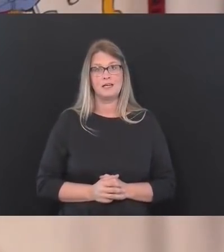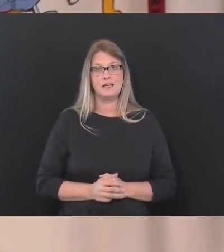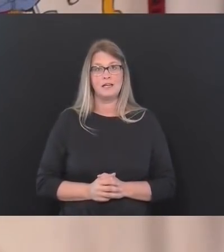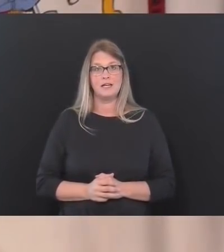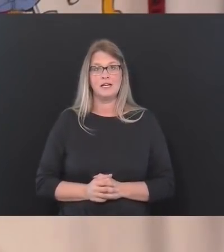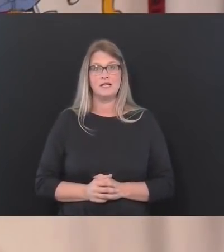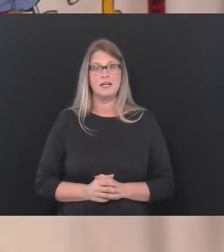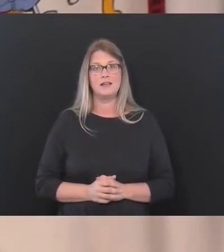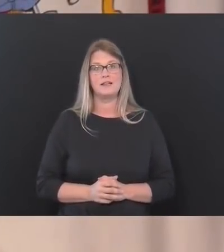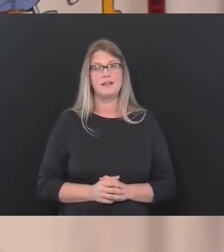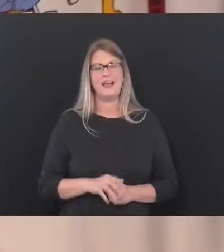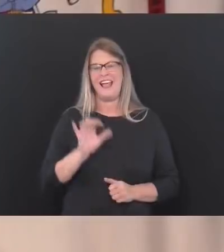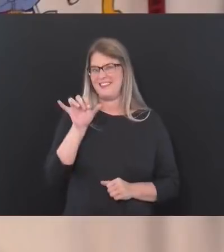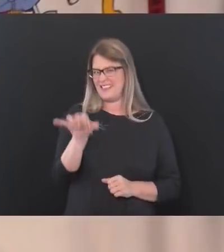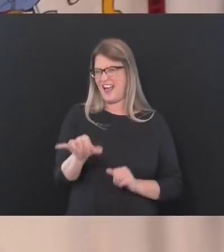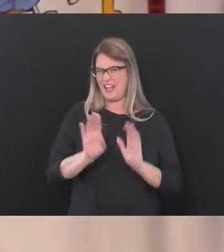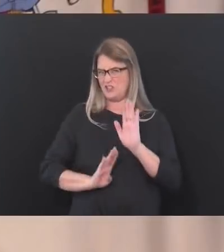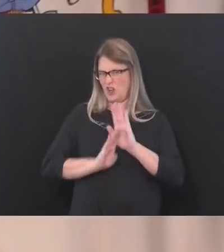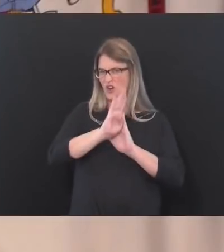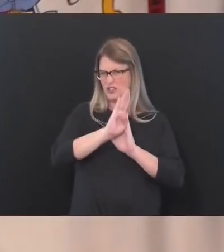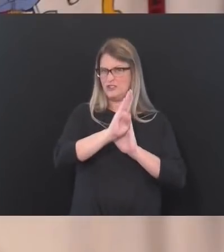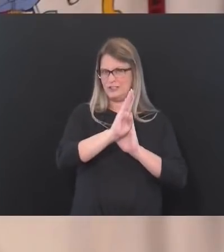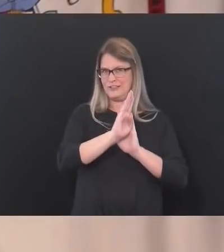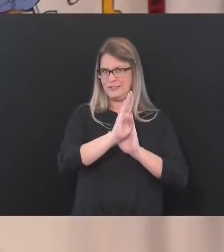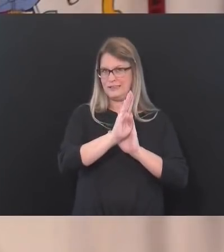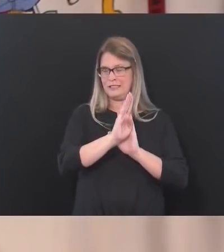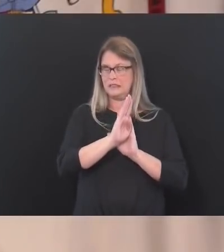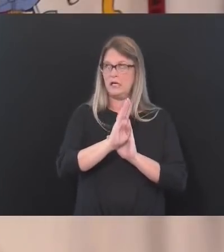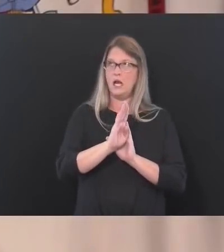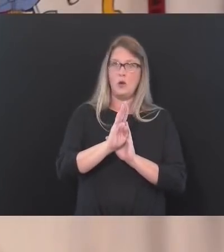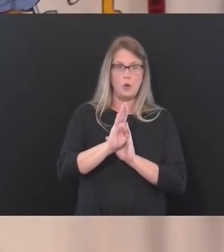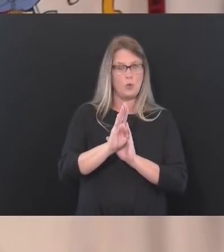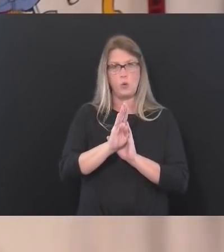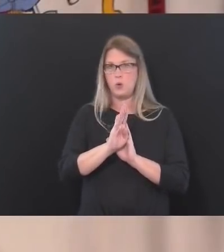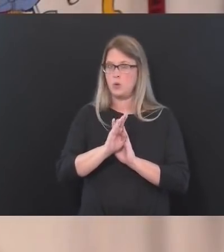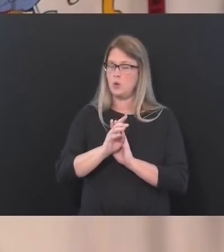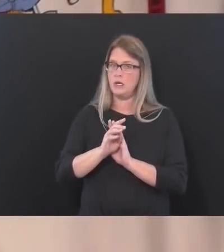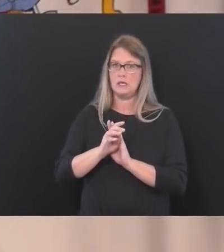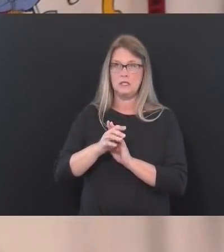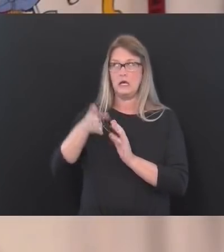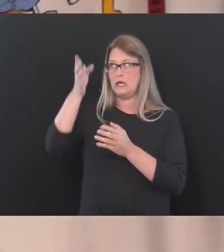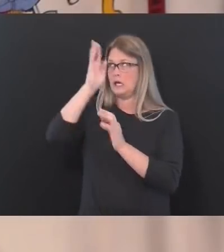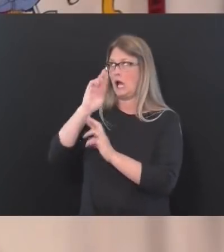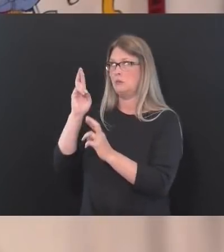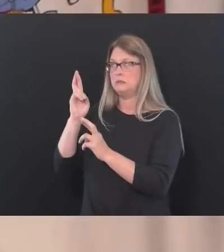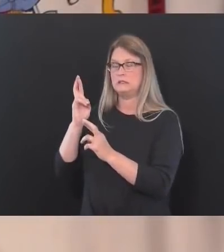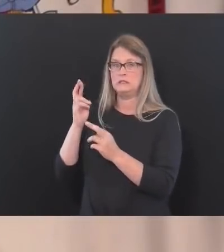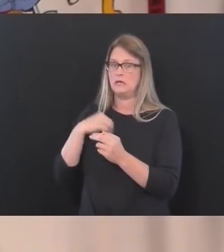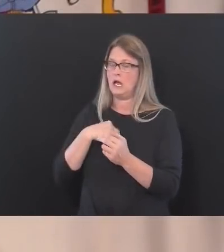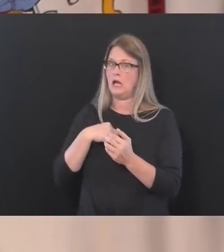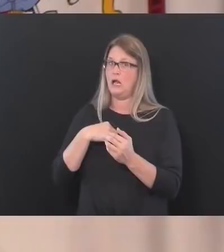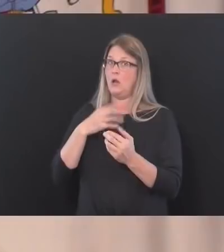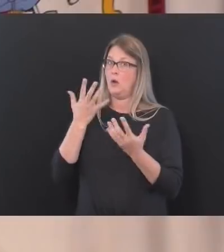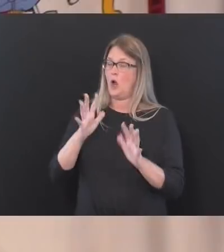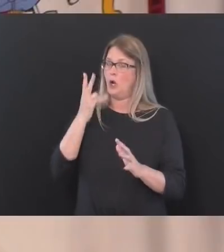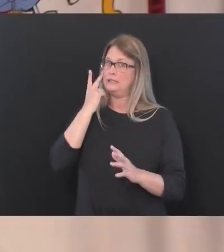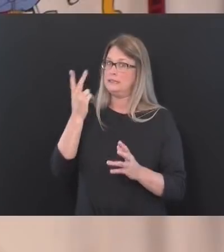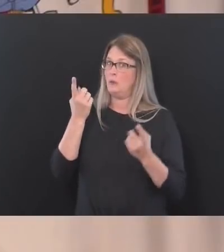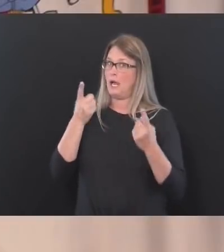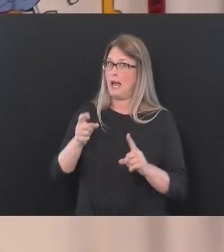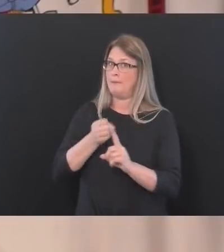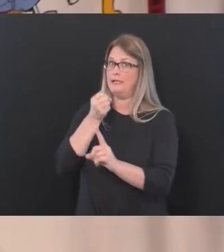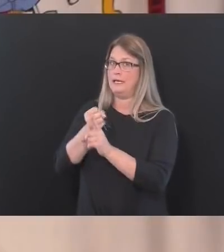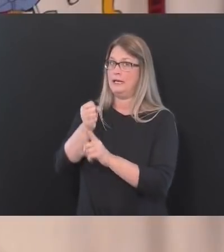The surge, and God forbid, we saw what the surge could do in Italy.